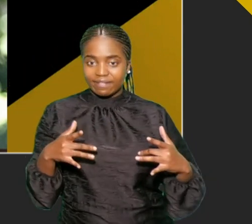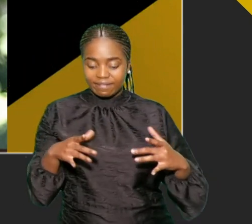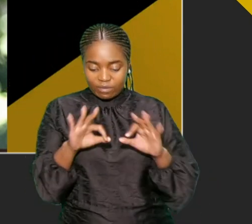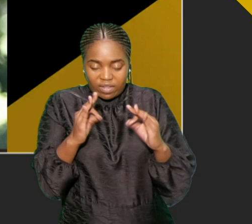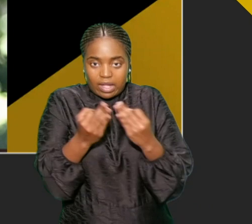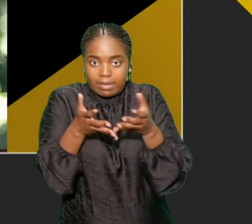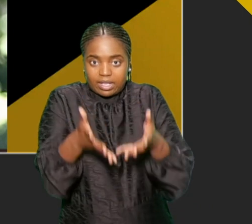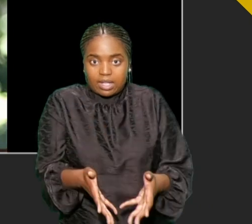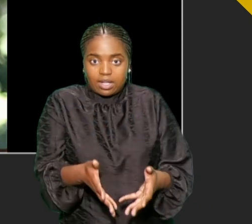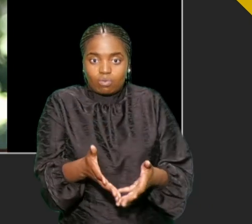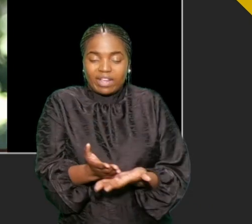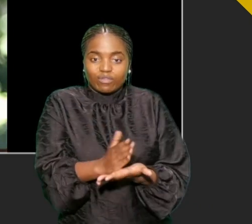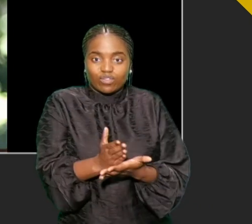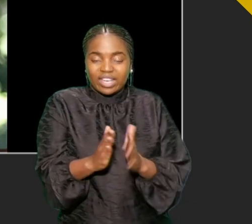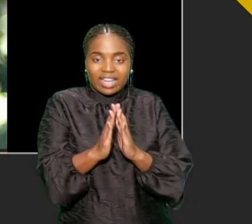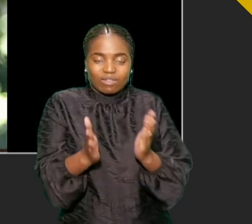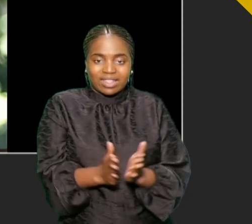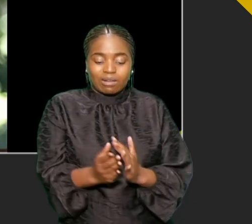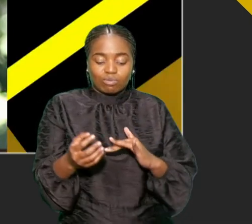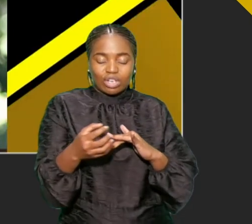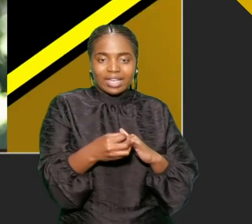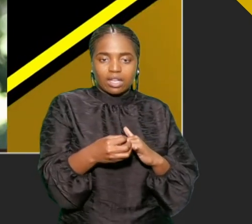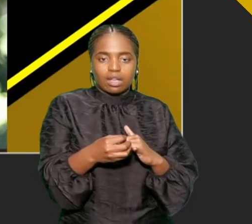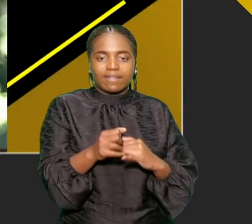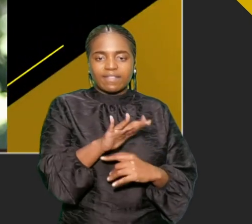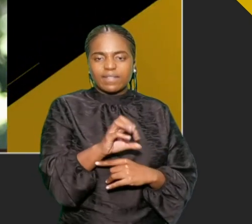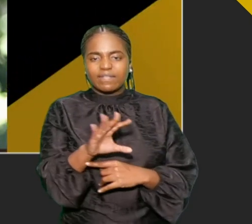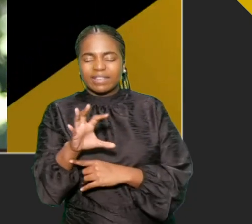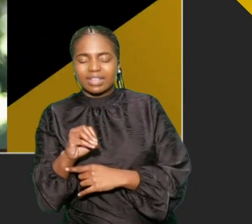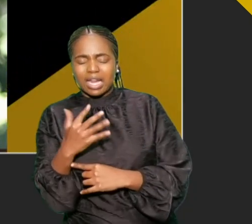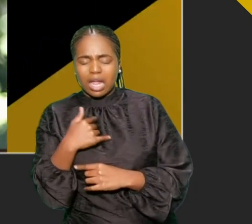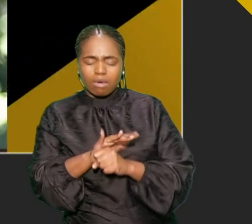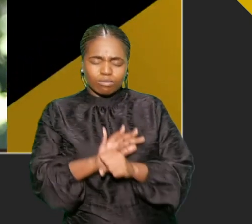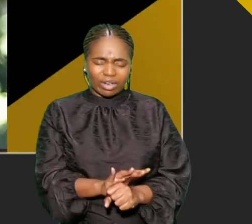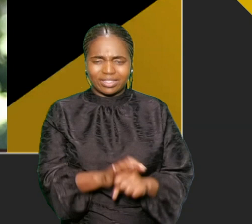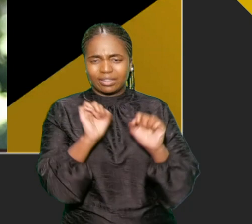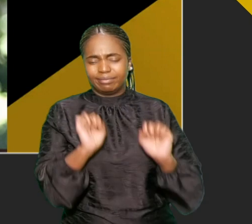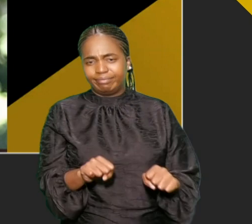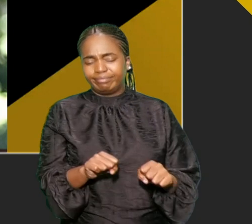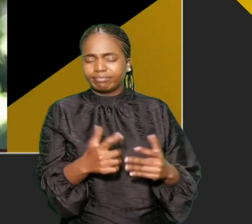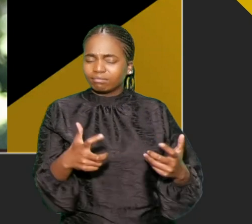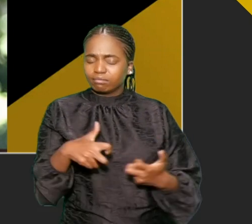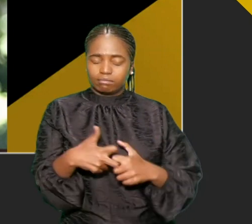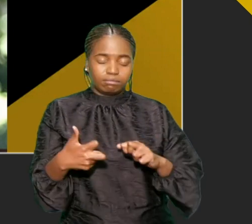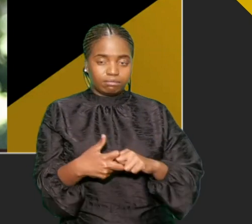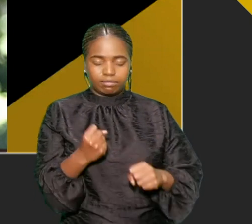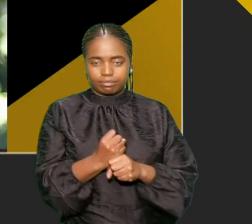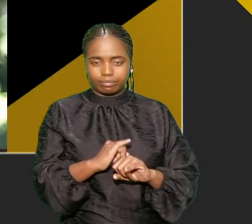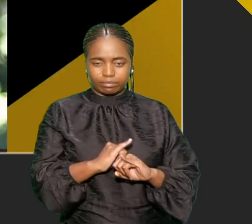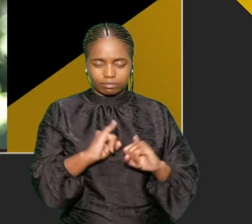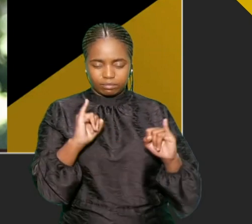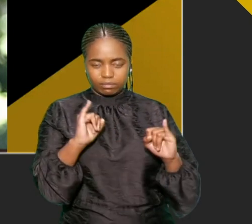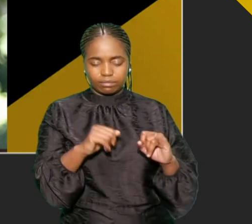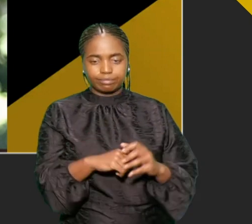And we have shared assets and everything. So the pressure of that makes everything, like, it illuminates the problems, actually.